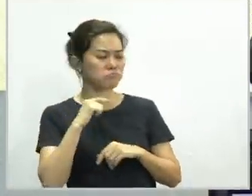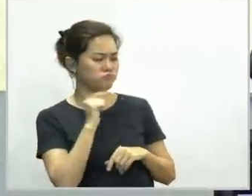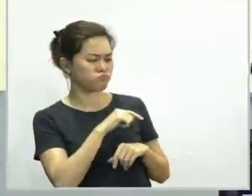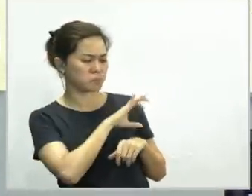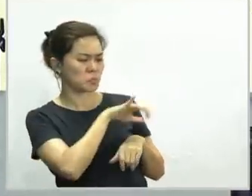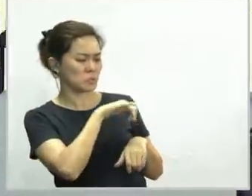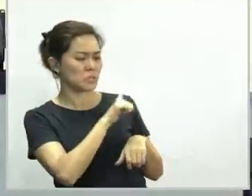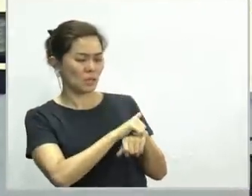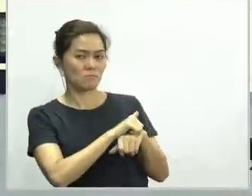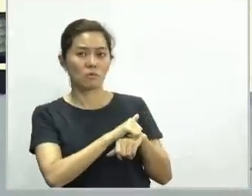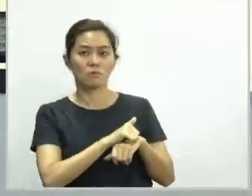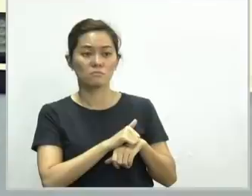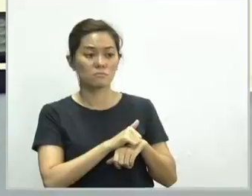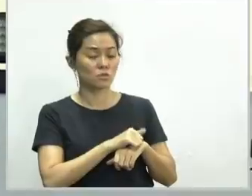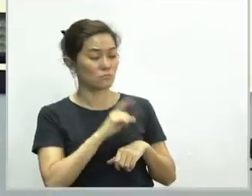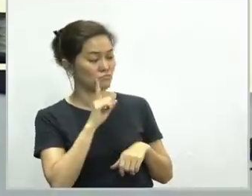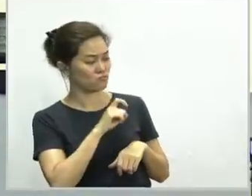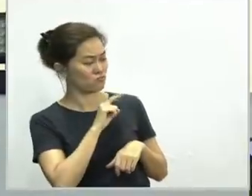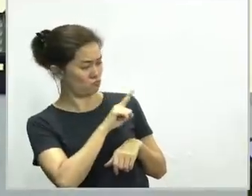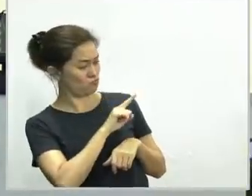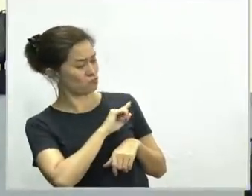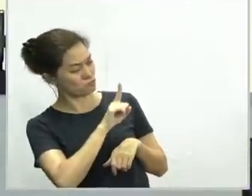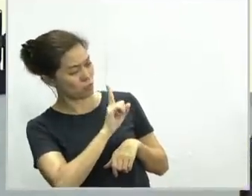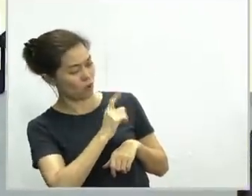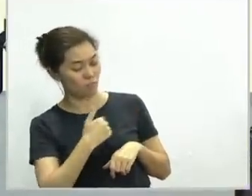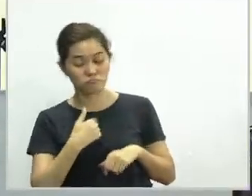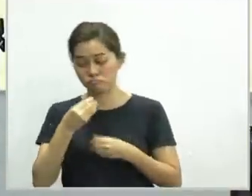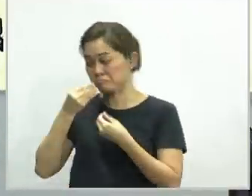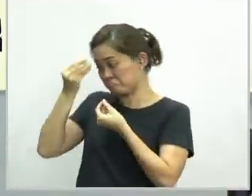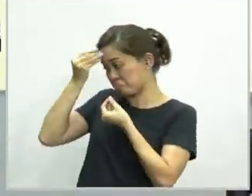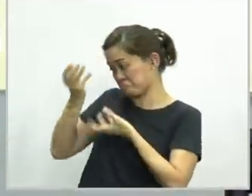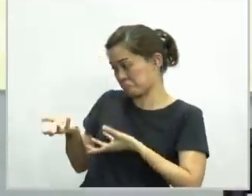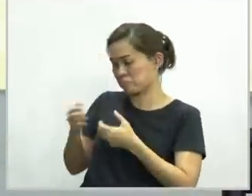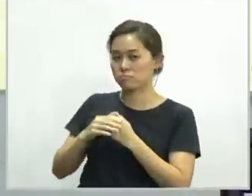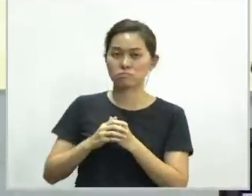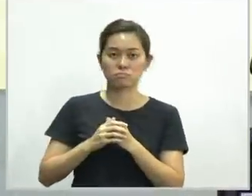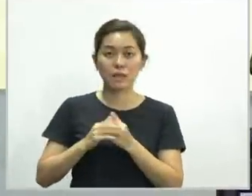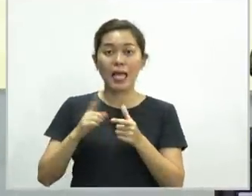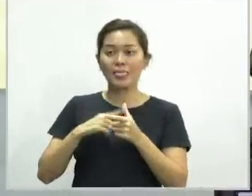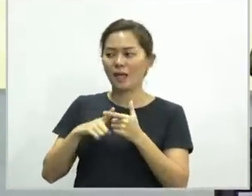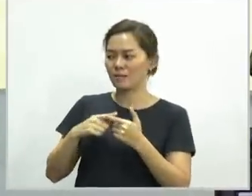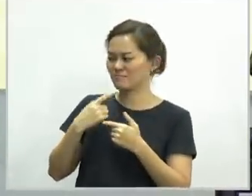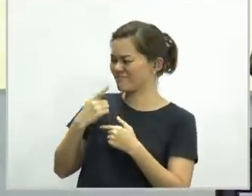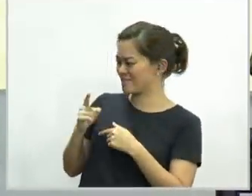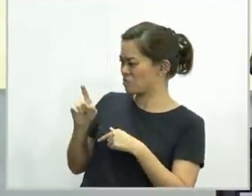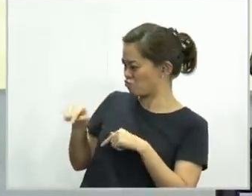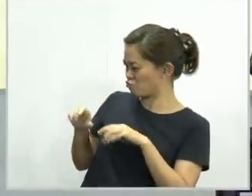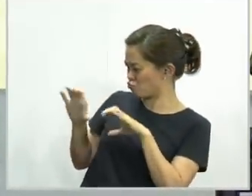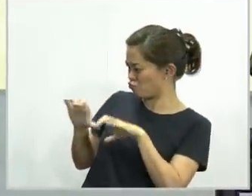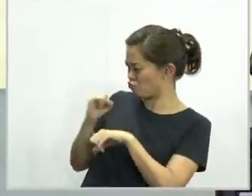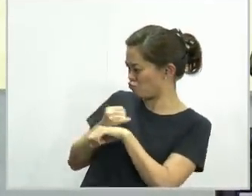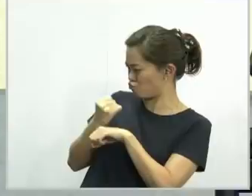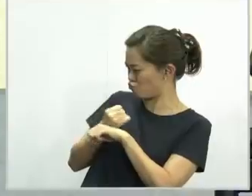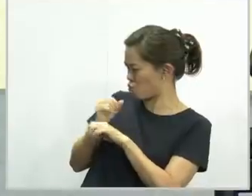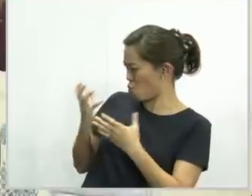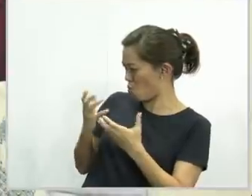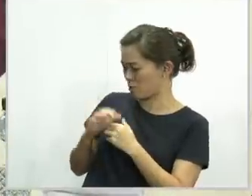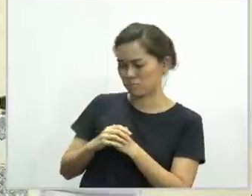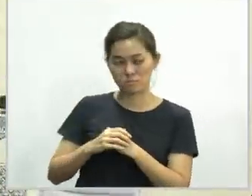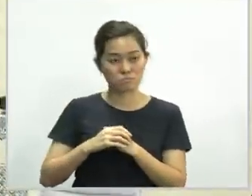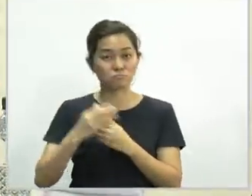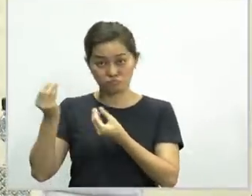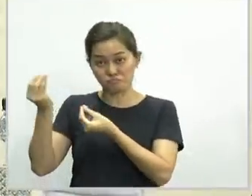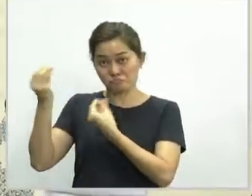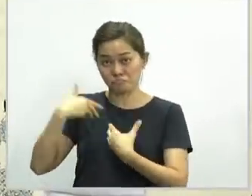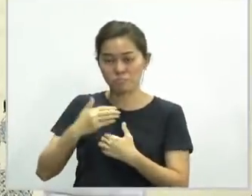"Singapore." And then she said, "Where are you going?" So I told her. And then I said, "What do you do?" And then she told